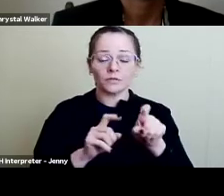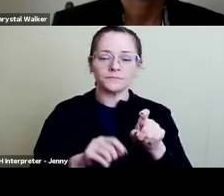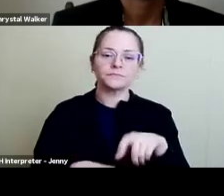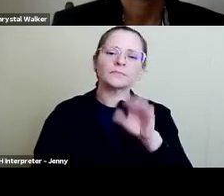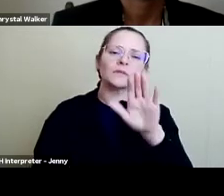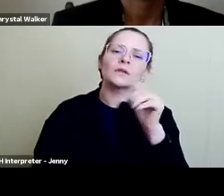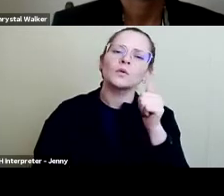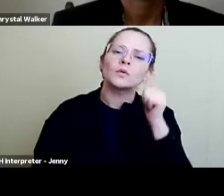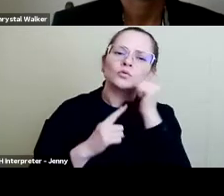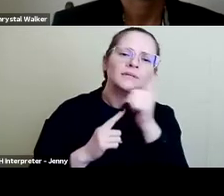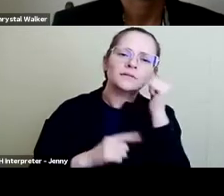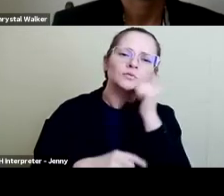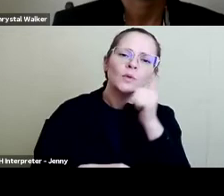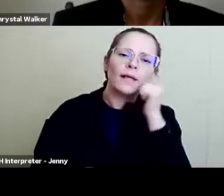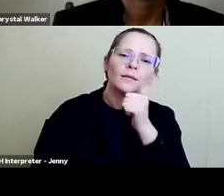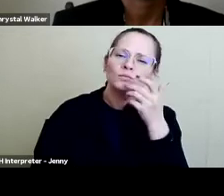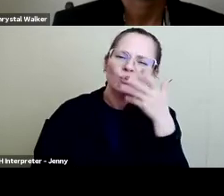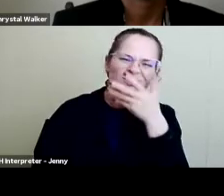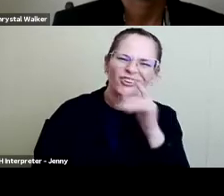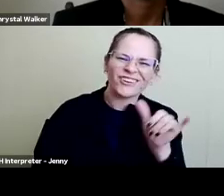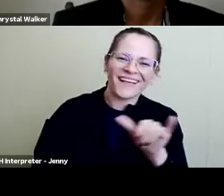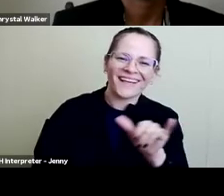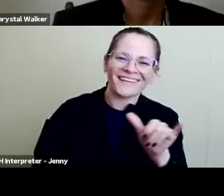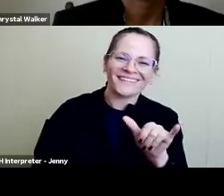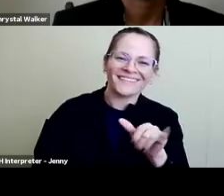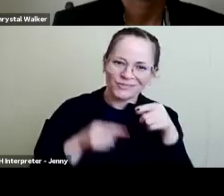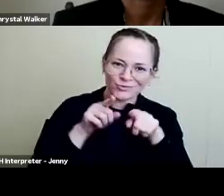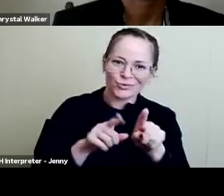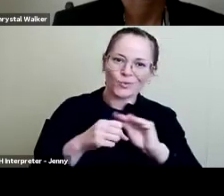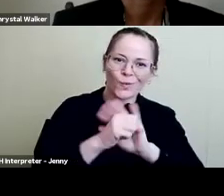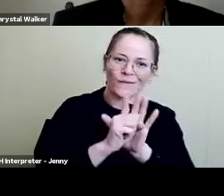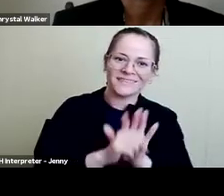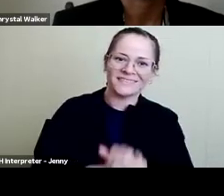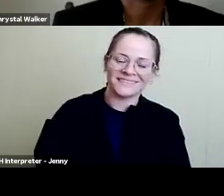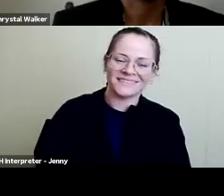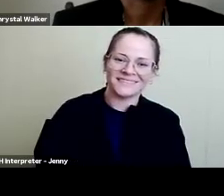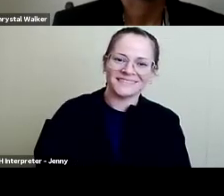day-to-day work look like pre and during COVID?